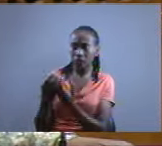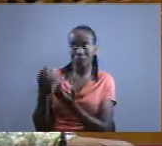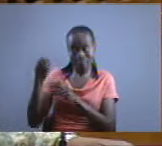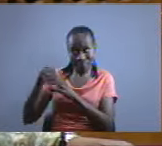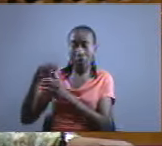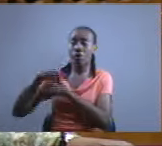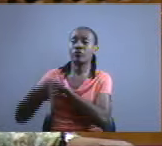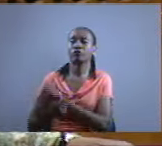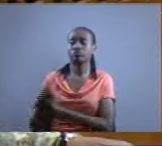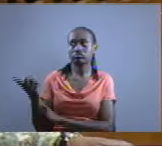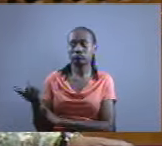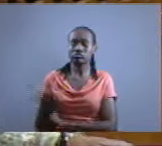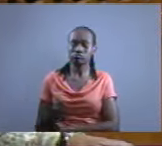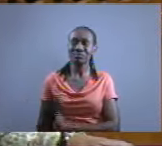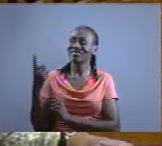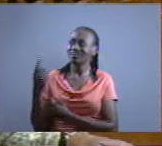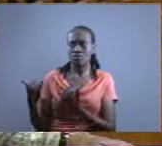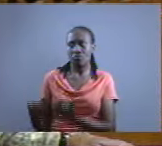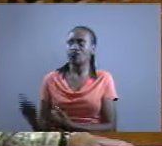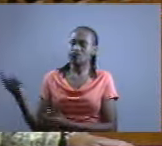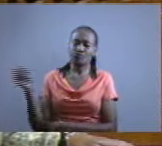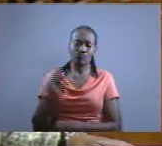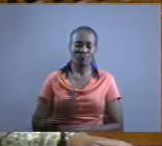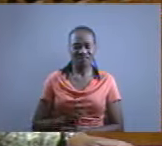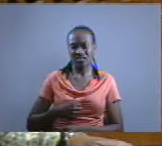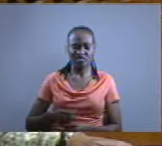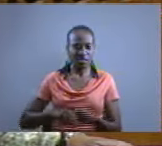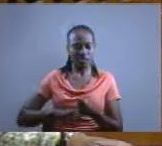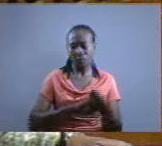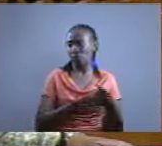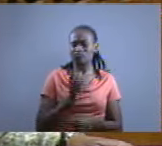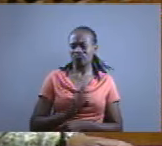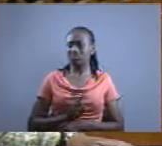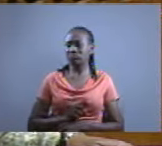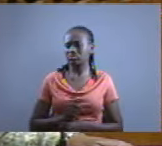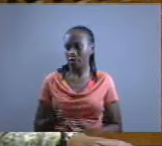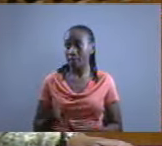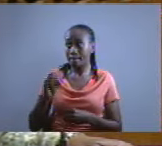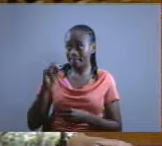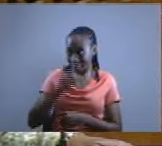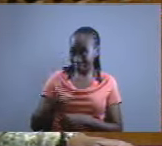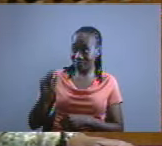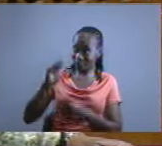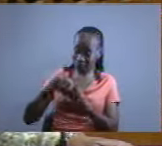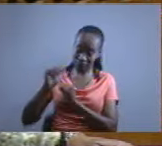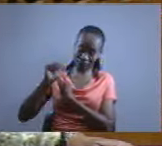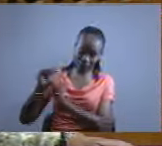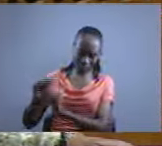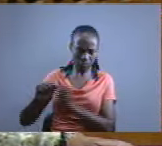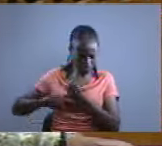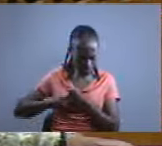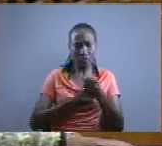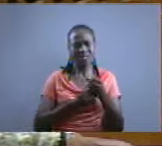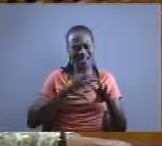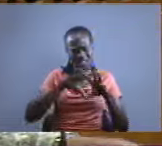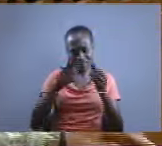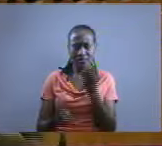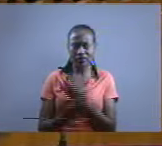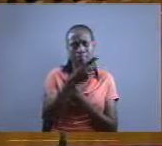conference. And now you come here and you say you don't support this, while your member supported what was said in the